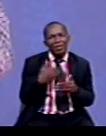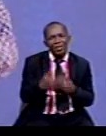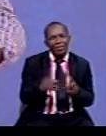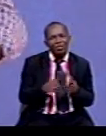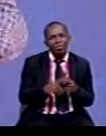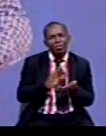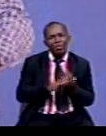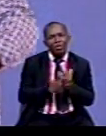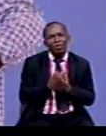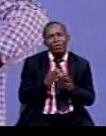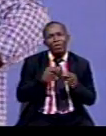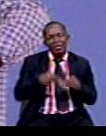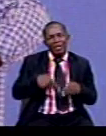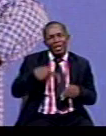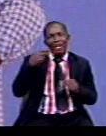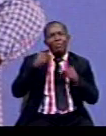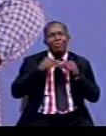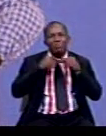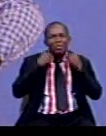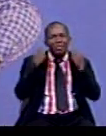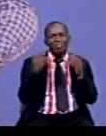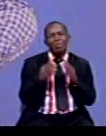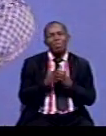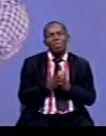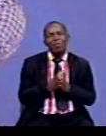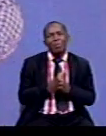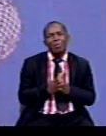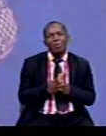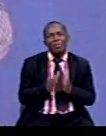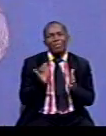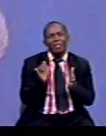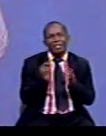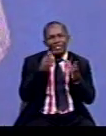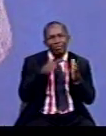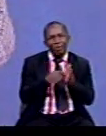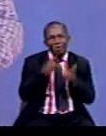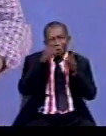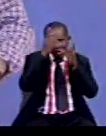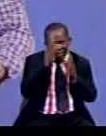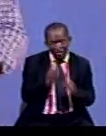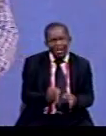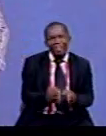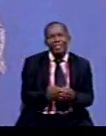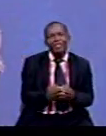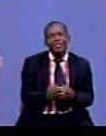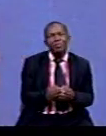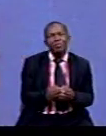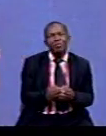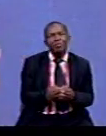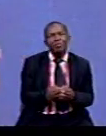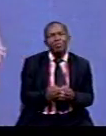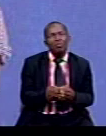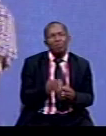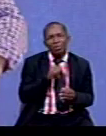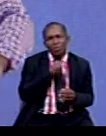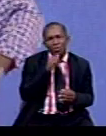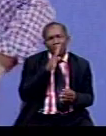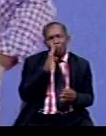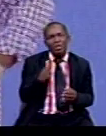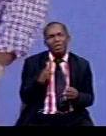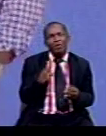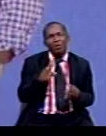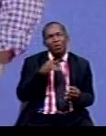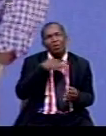decided to be corrupted, decided to be promiscuous, decided to be corrupt, decided to covet decided